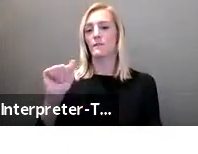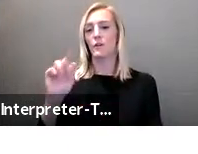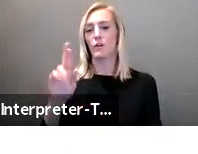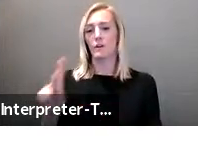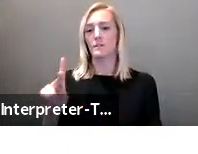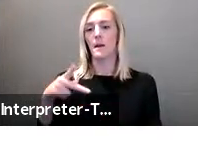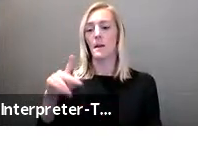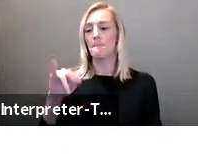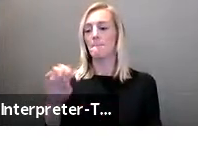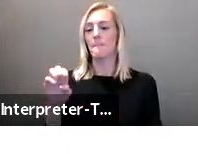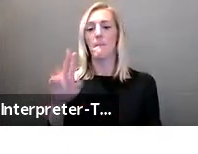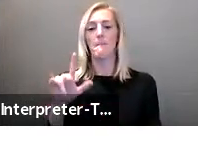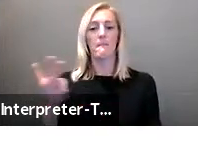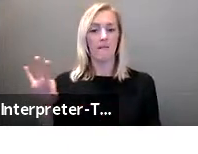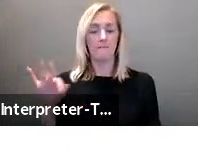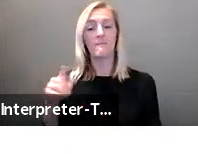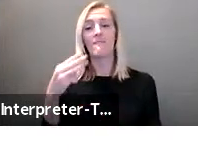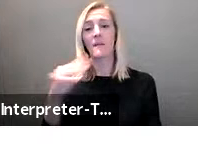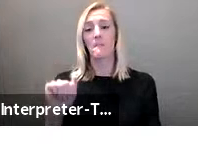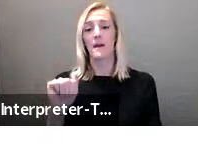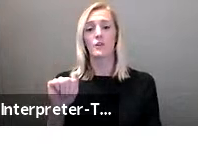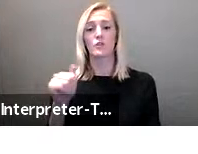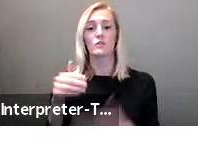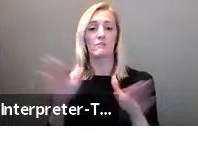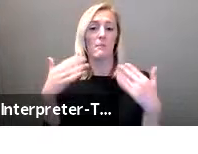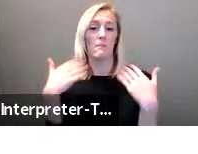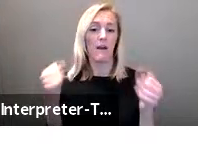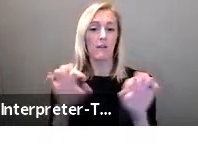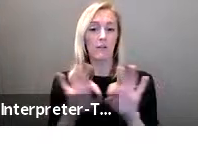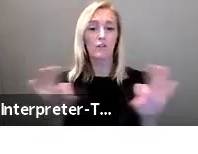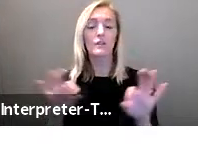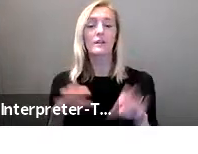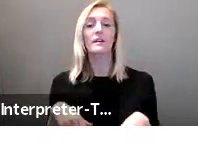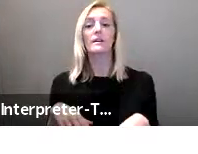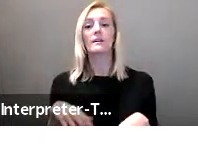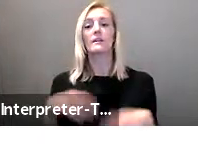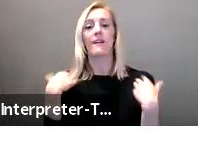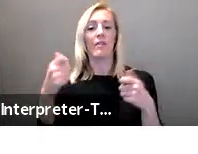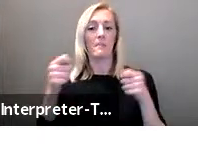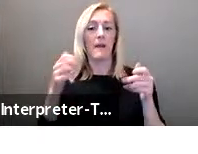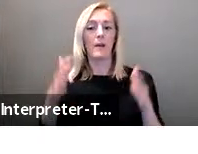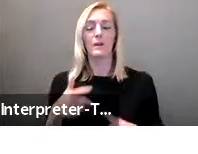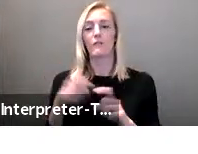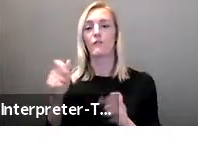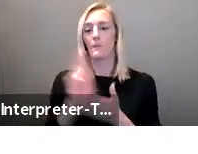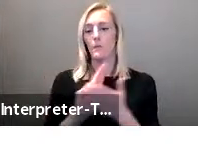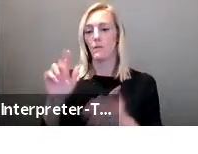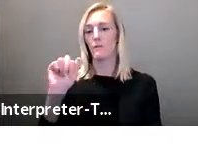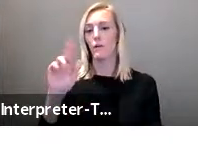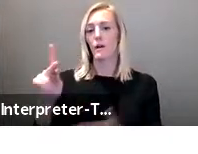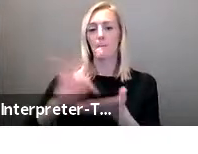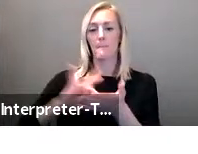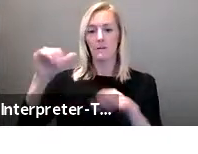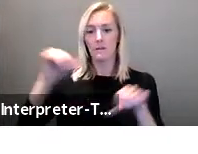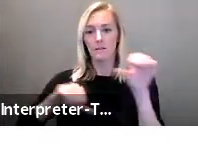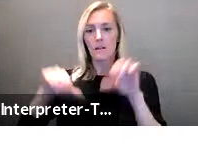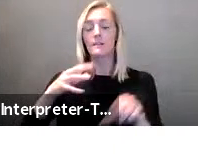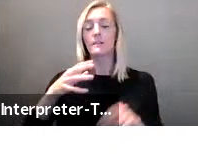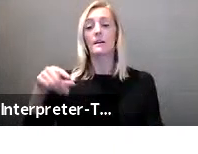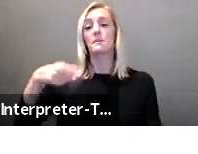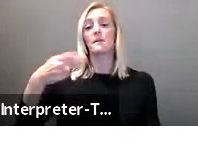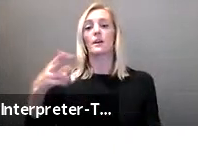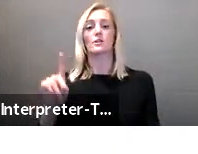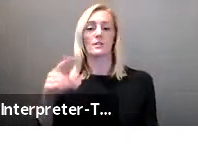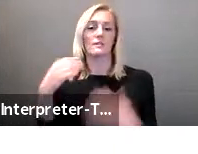Pine Bluff, a master's of public health degree in health policy and management from the University of Arkansas Medical Sciences, and a PhD in